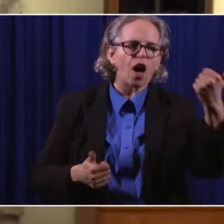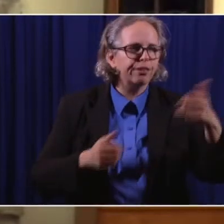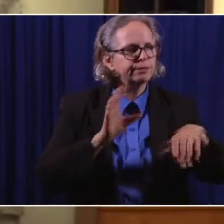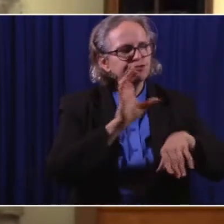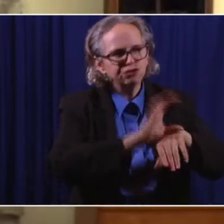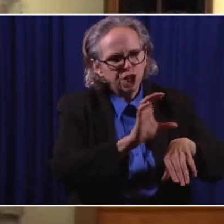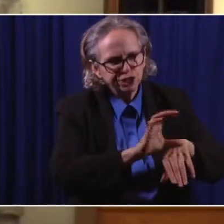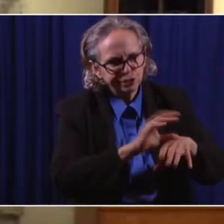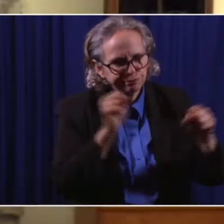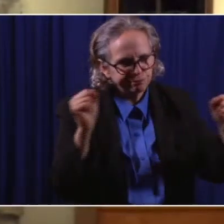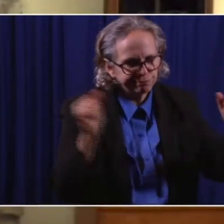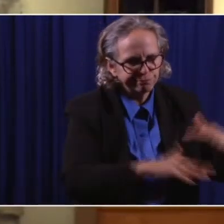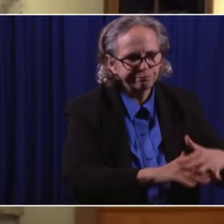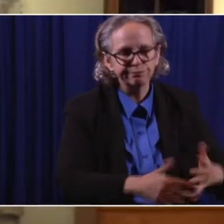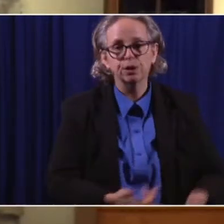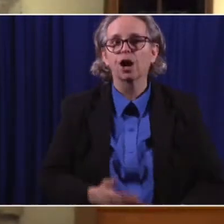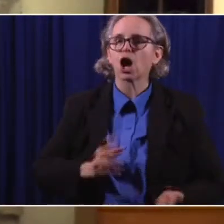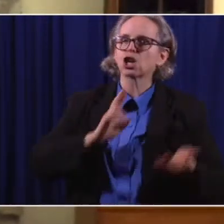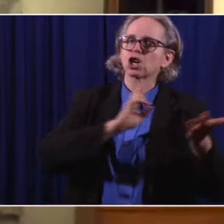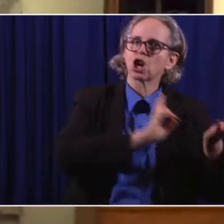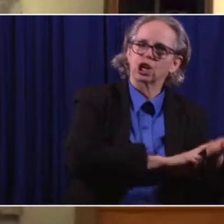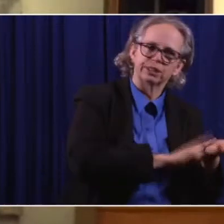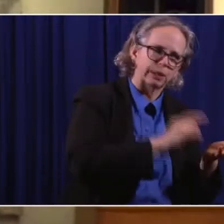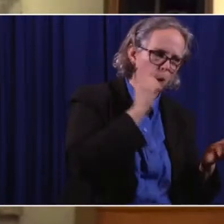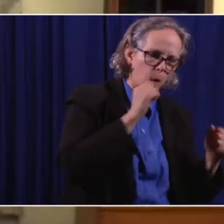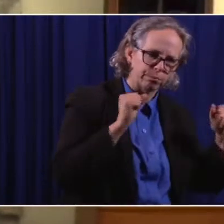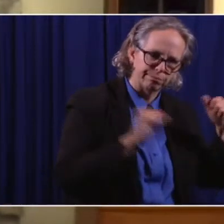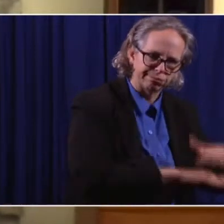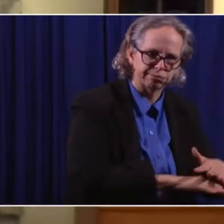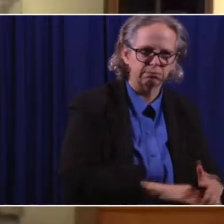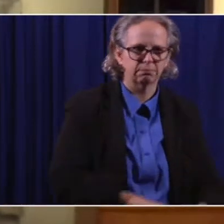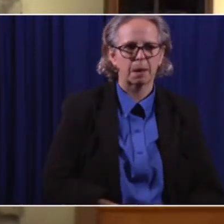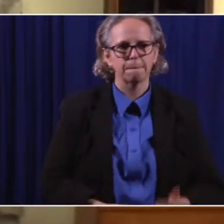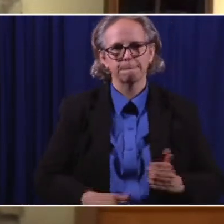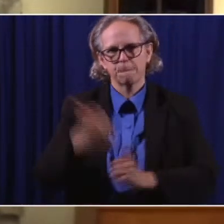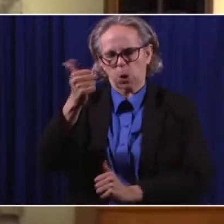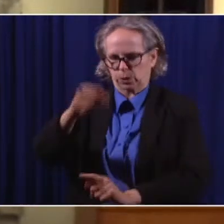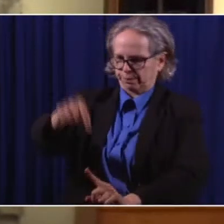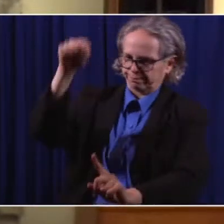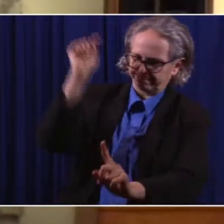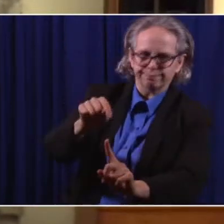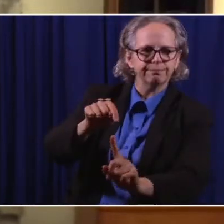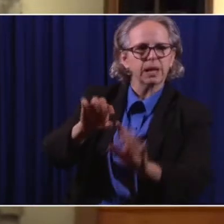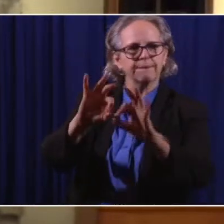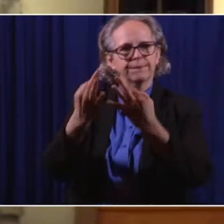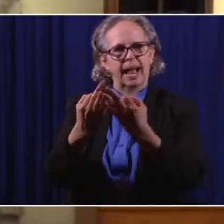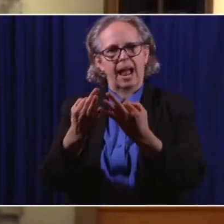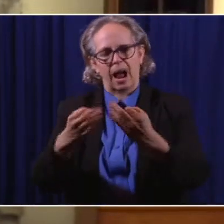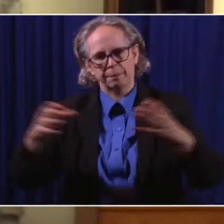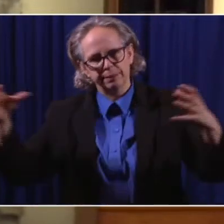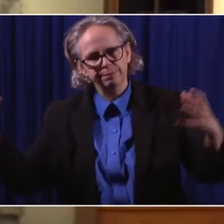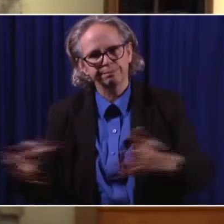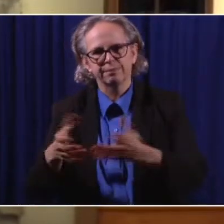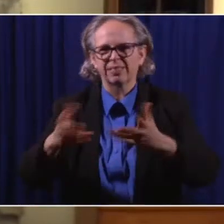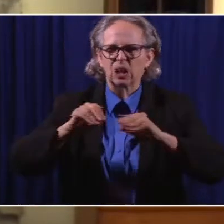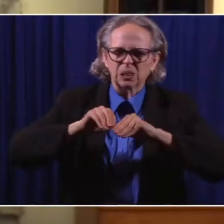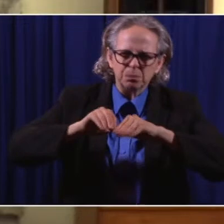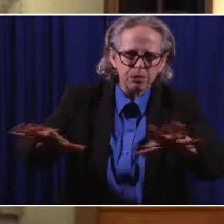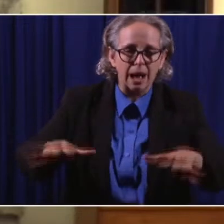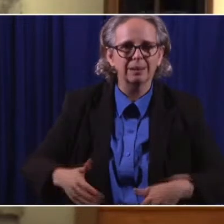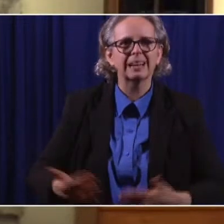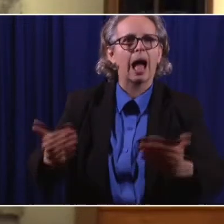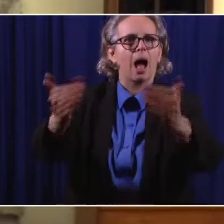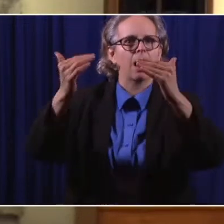transmissions, they tell us, is coming from community spread, just all through the community. Wayne County. Wayne County is also a